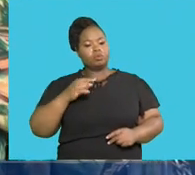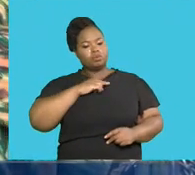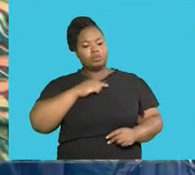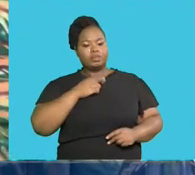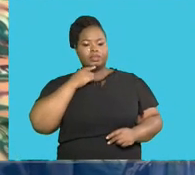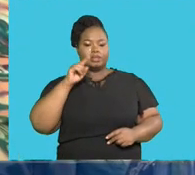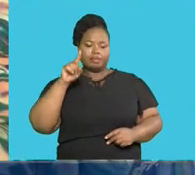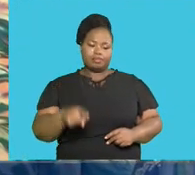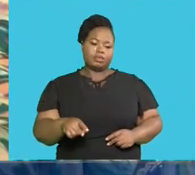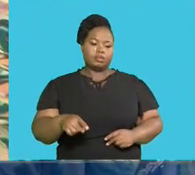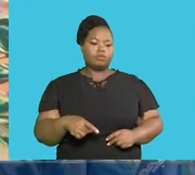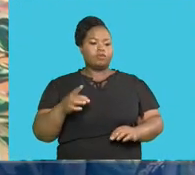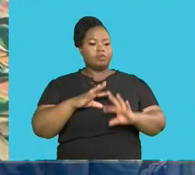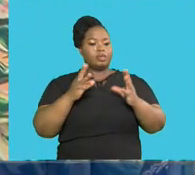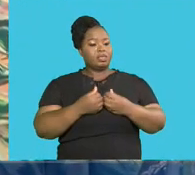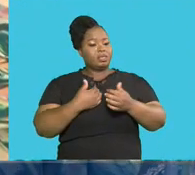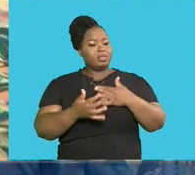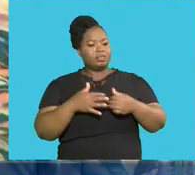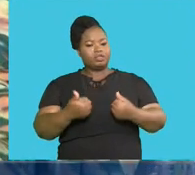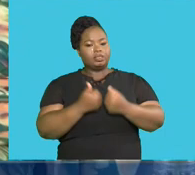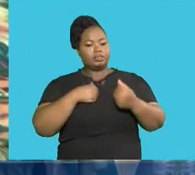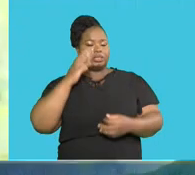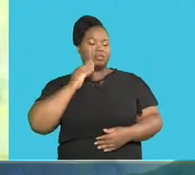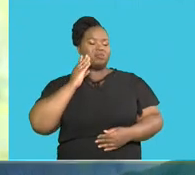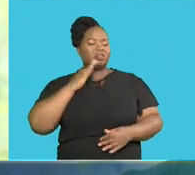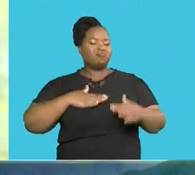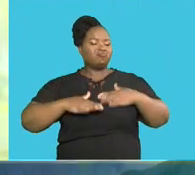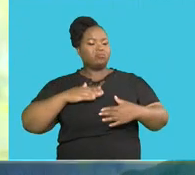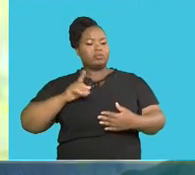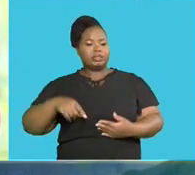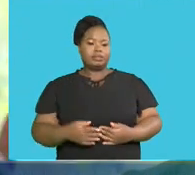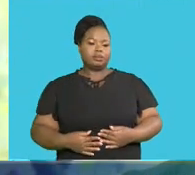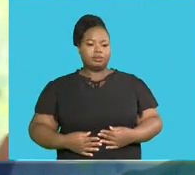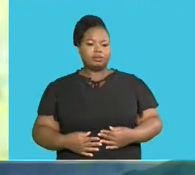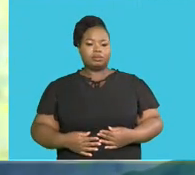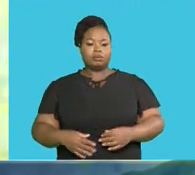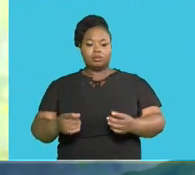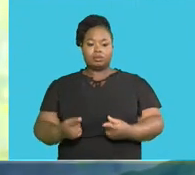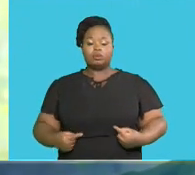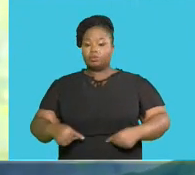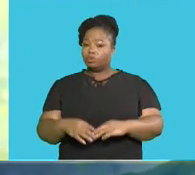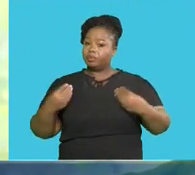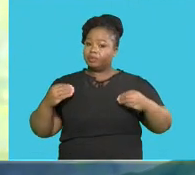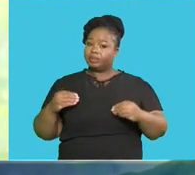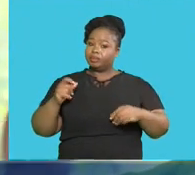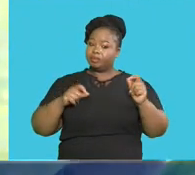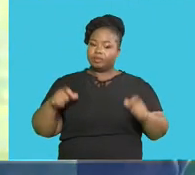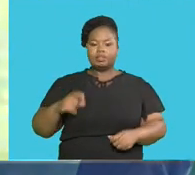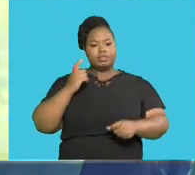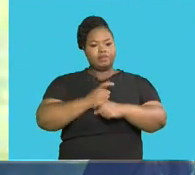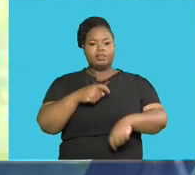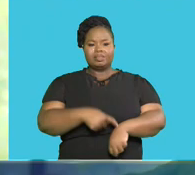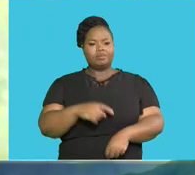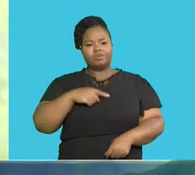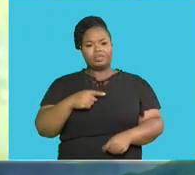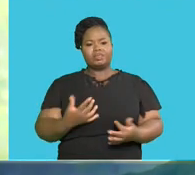kuyo yonke imiqobo abahlangabezana nayo endleleni. But it's a difficult time for us to be entrepreneurs. Because in Dadema